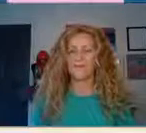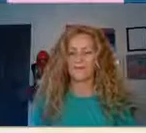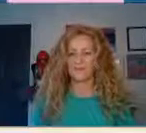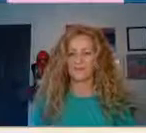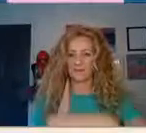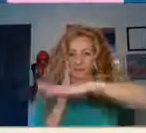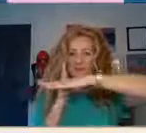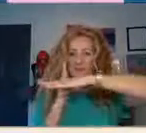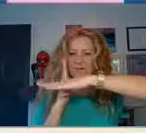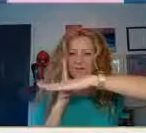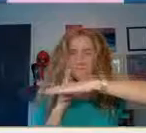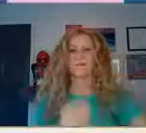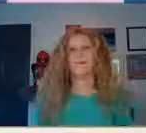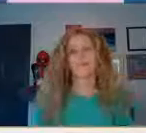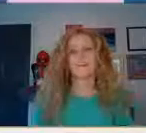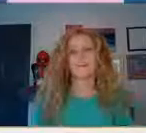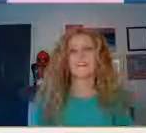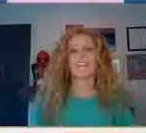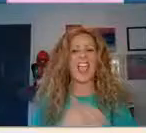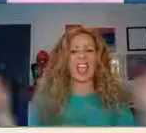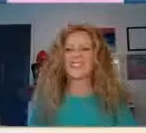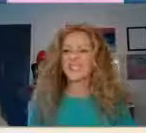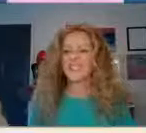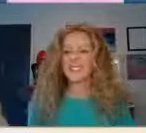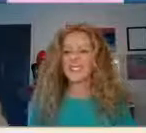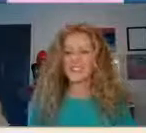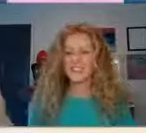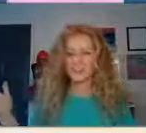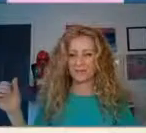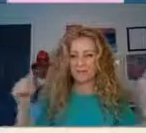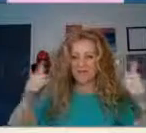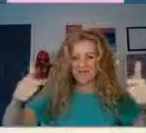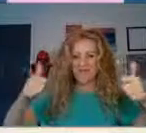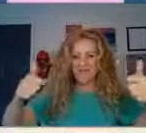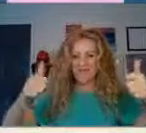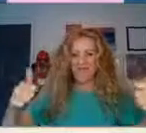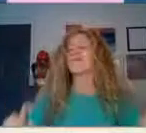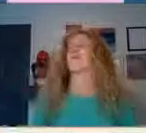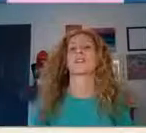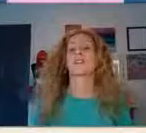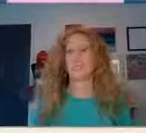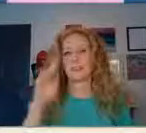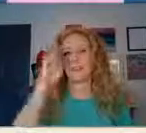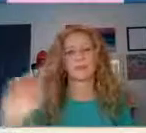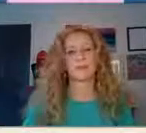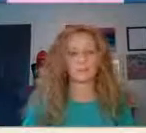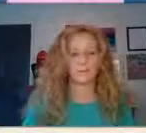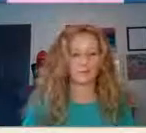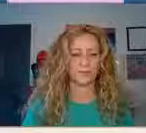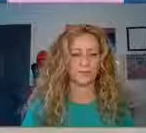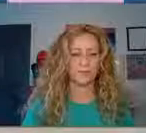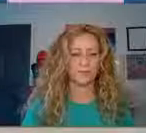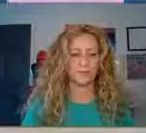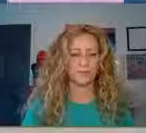The cross reminds us that Jesus loves everyone. He died on the cross to take the punishment of everyone's